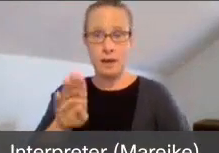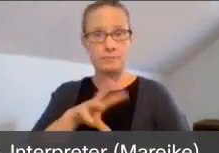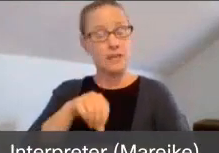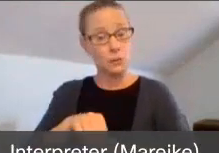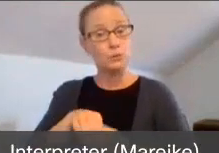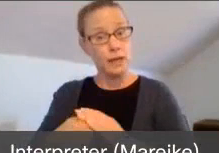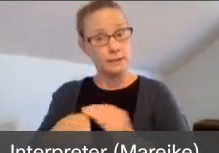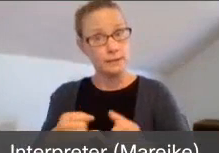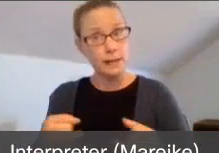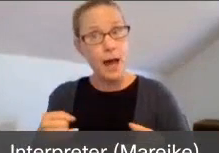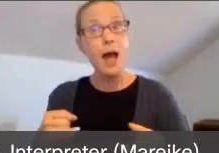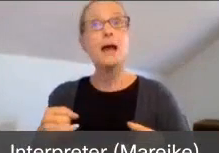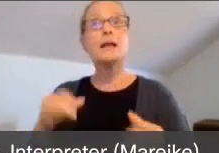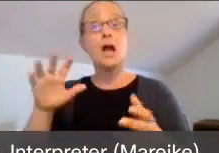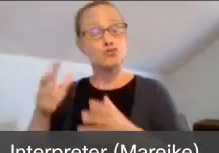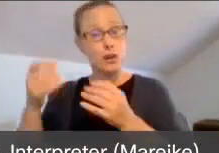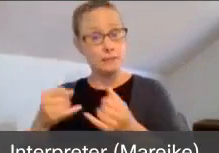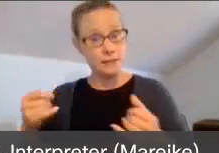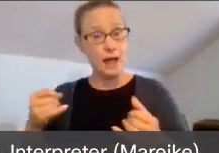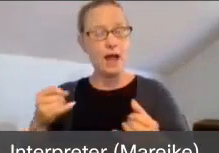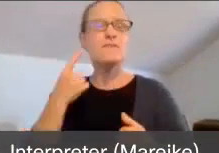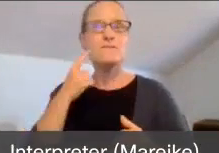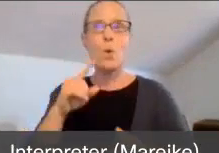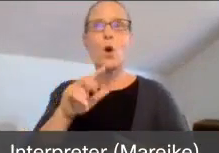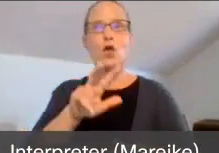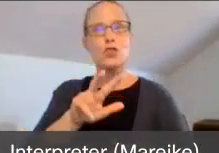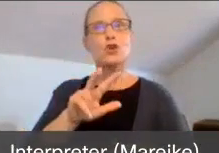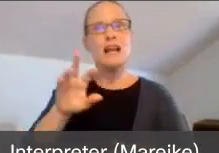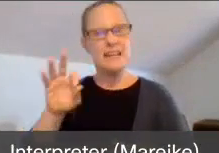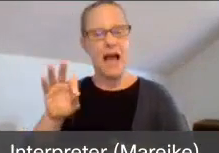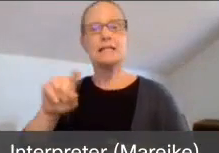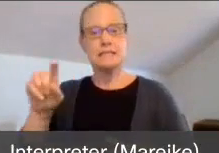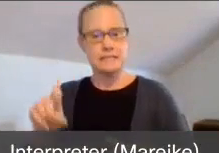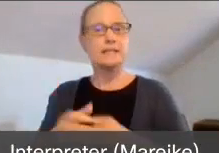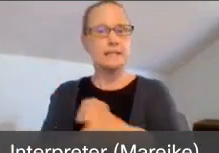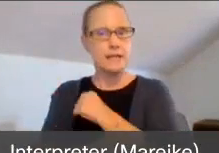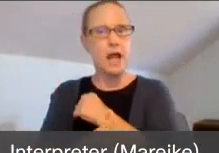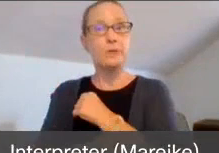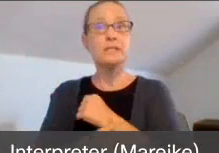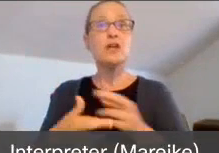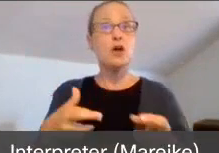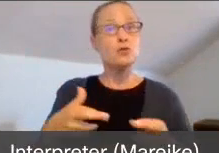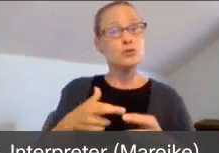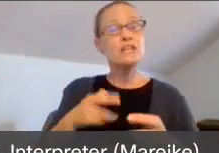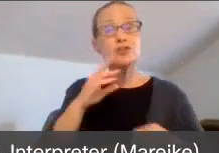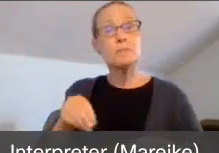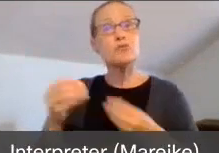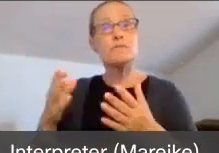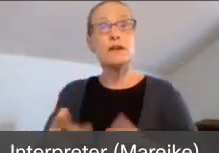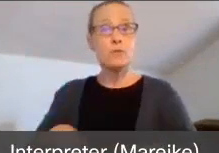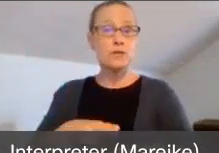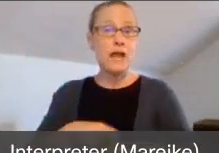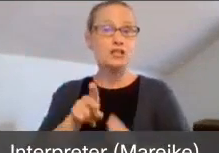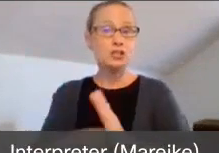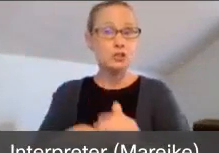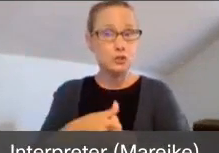Line, the Crisis Line for 39 Texas counties, the regional provider of the National Suicide